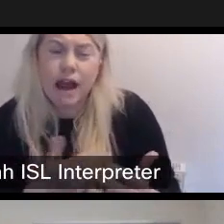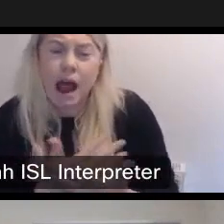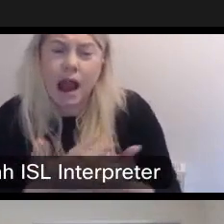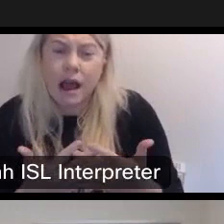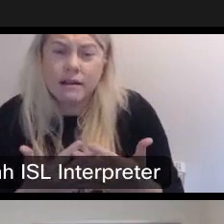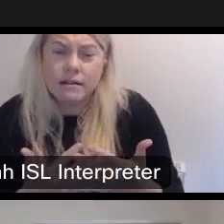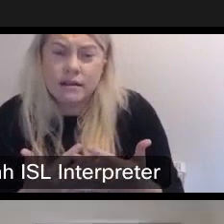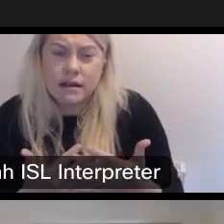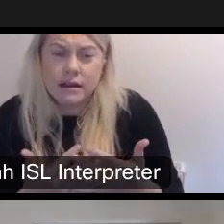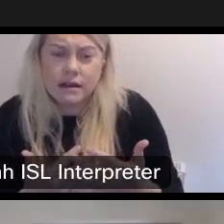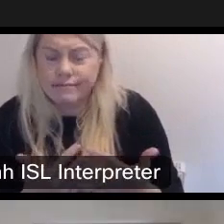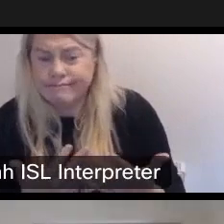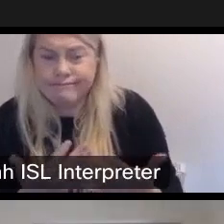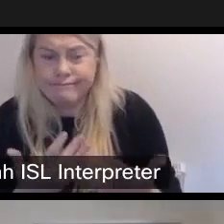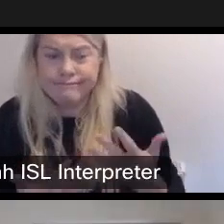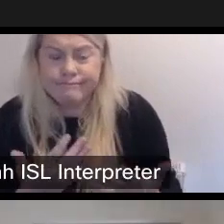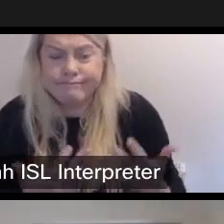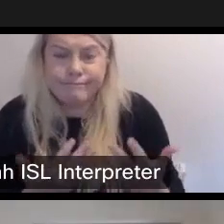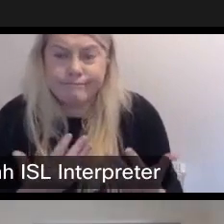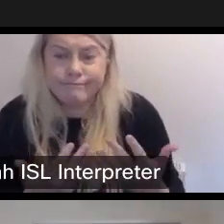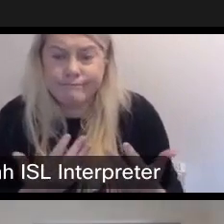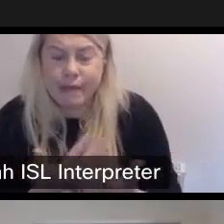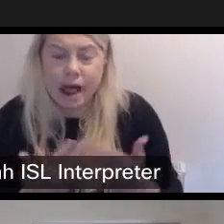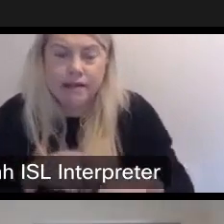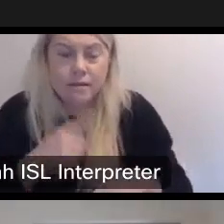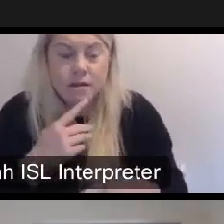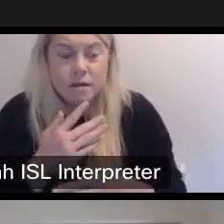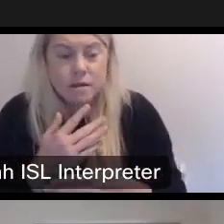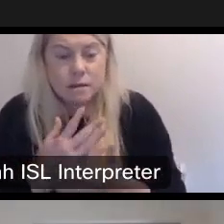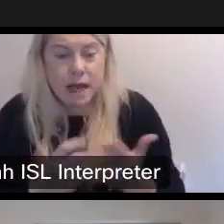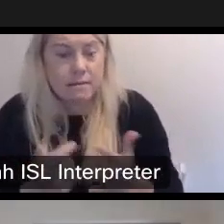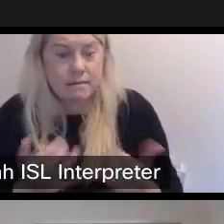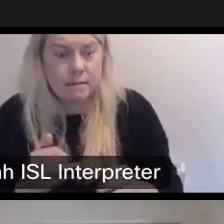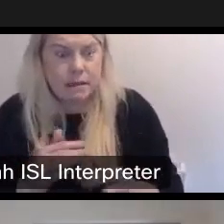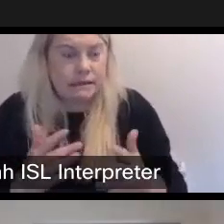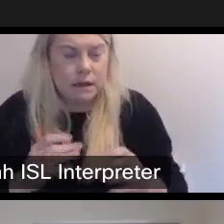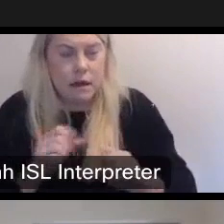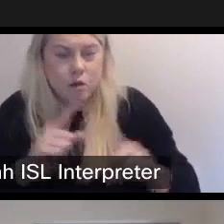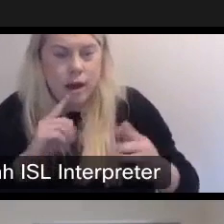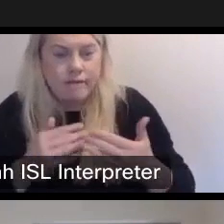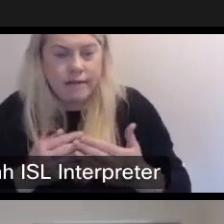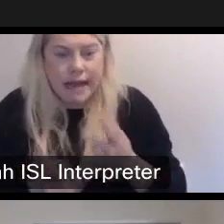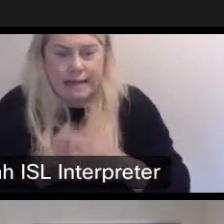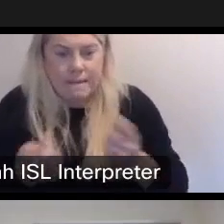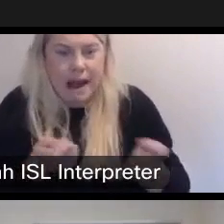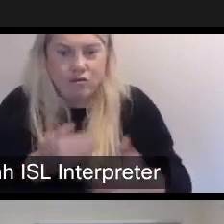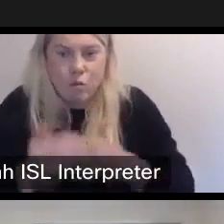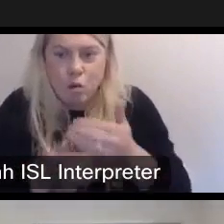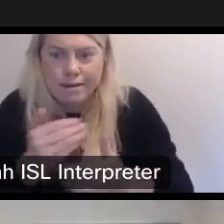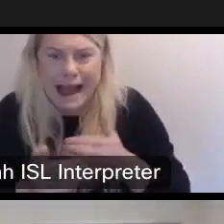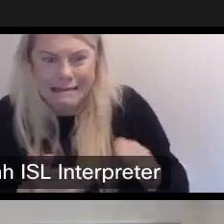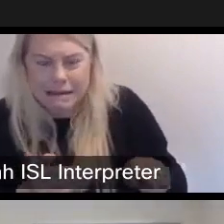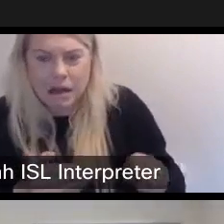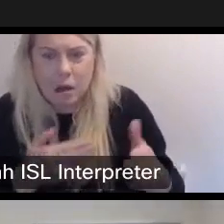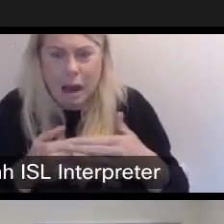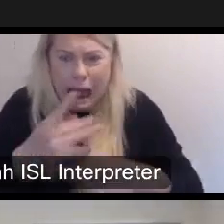are not necessarily as aware about the incident management process, what happens next, will there be an